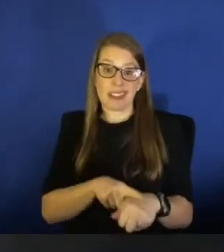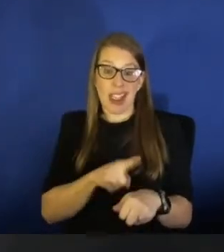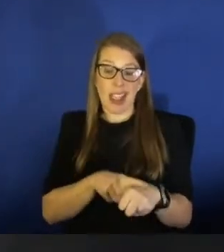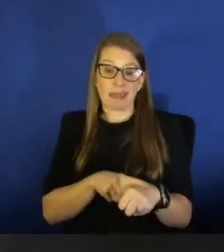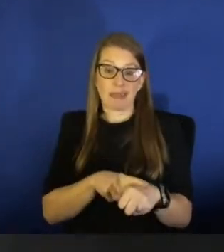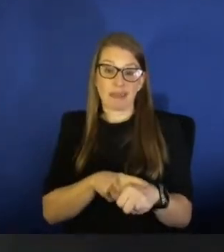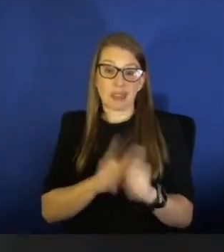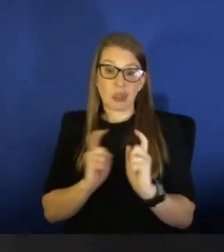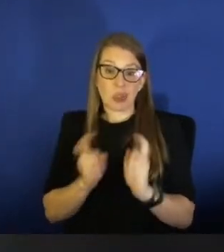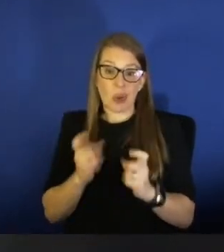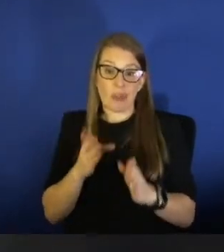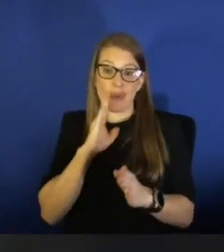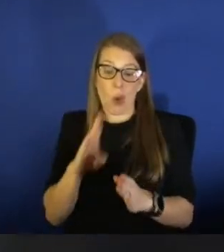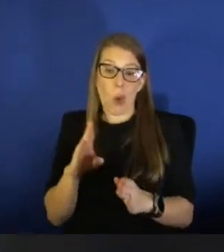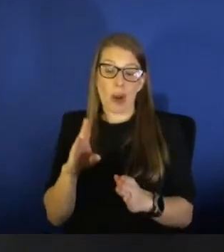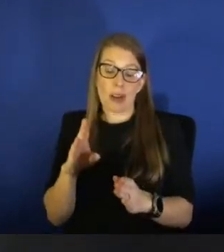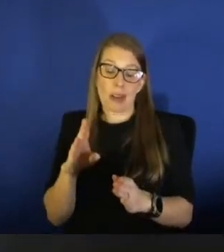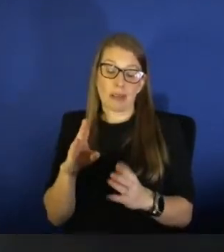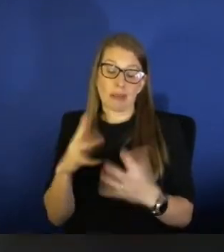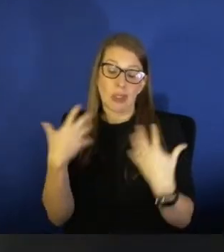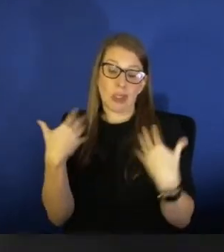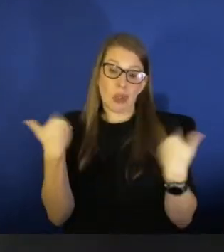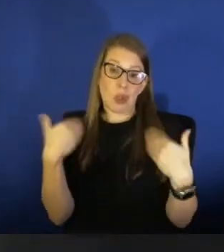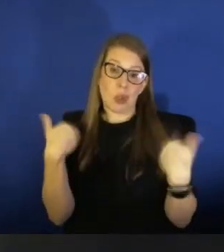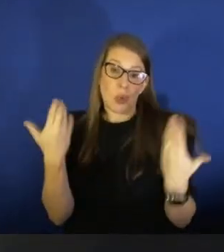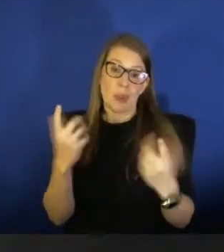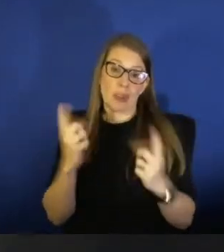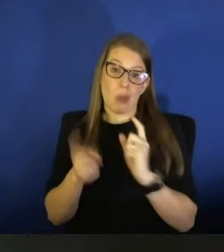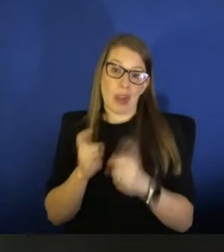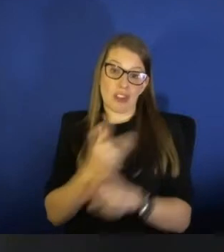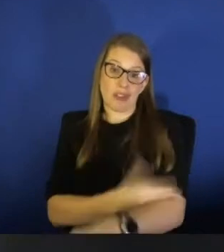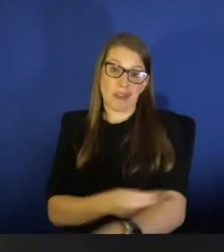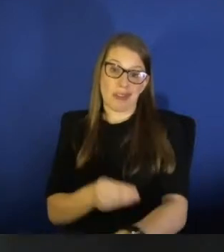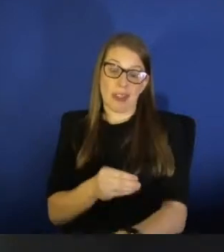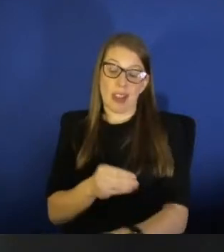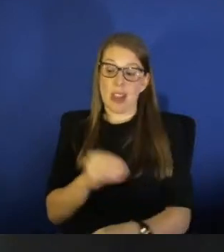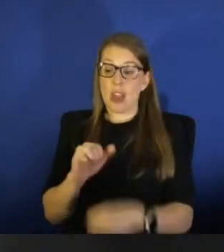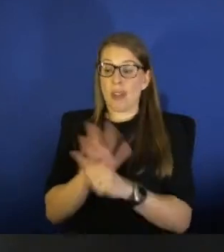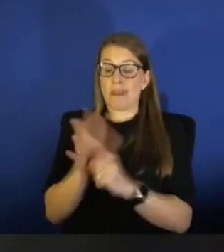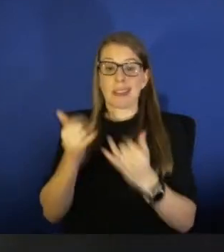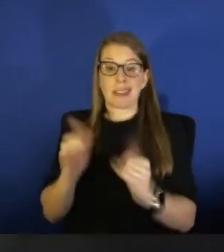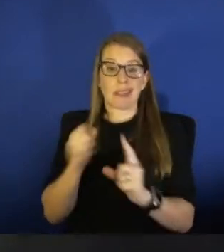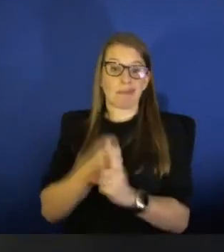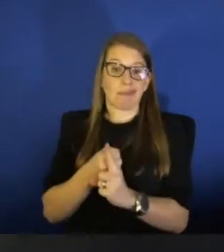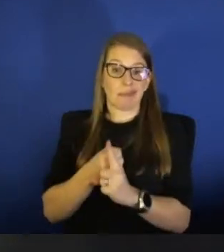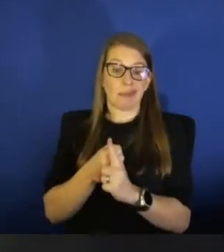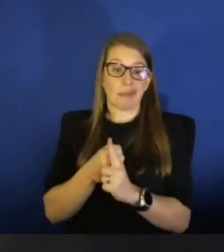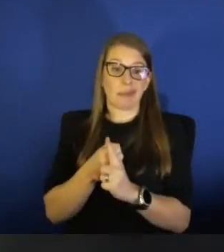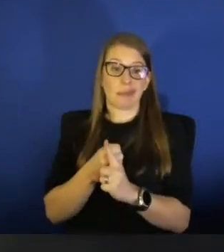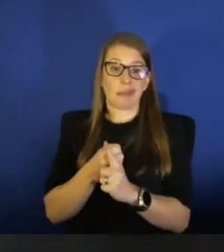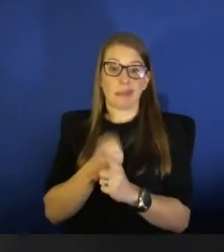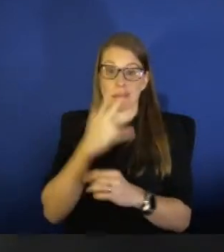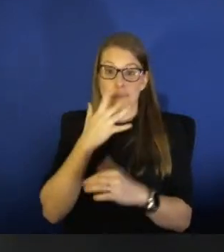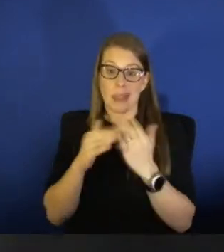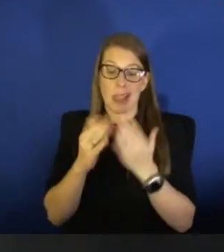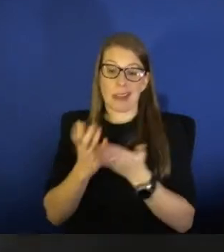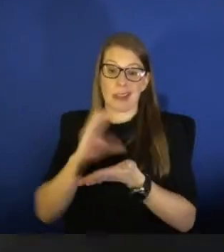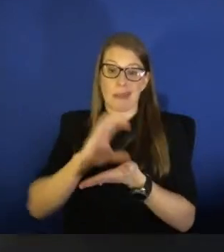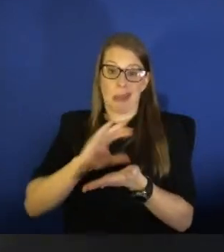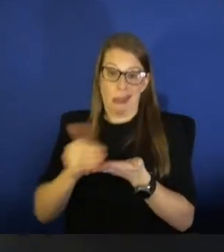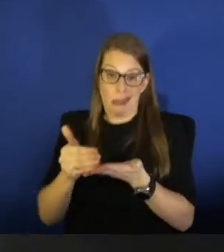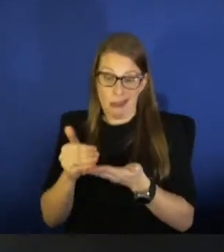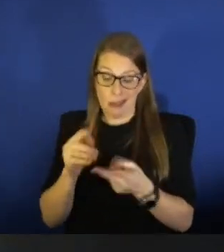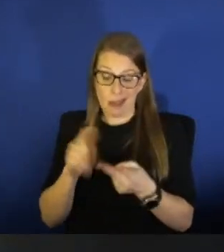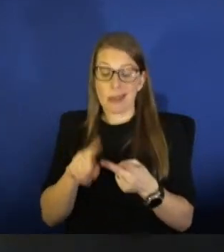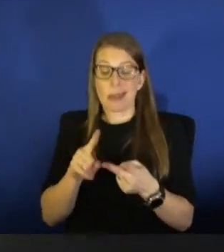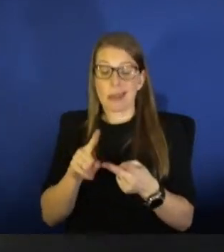So it's challenging. COVID is still impacting our blood supply, the way that our business operates, unfortunately, and we're hoping